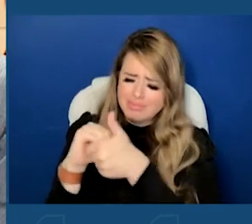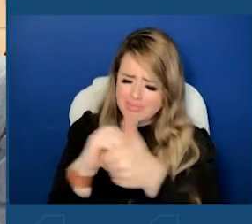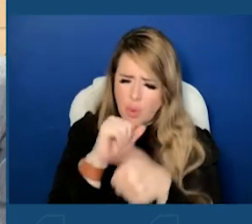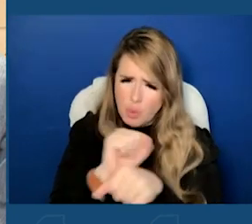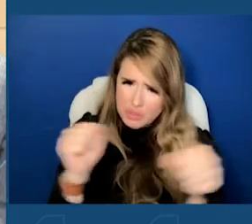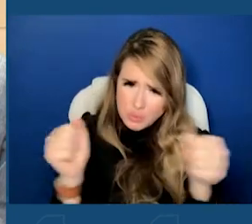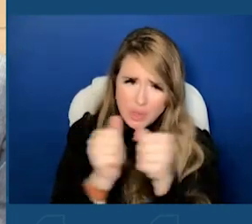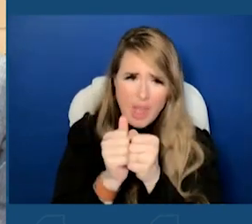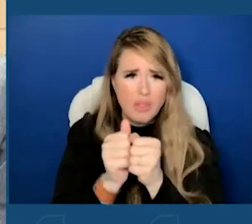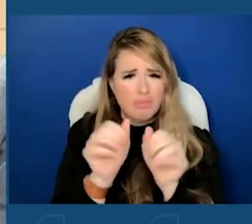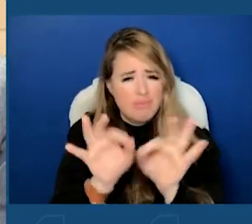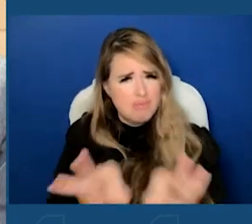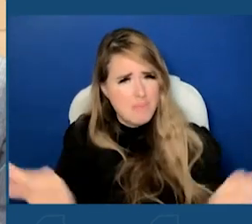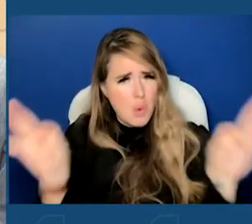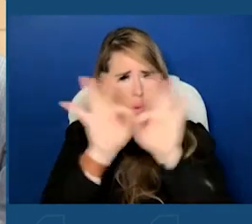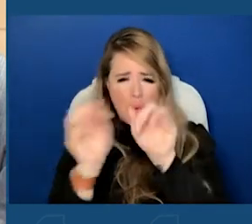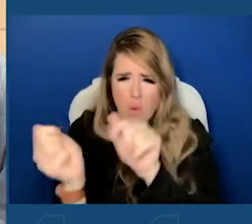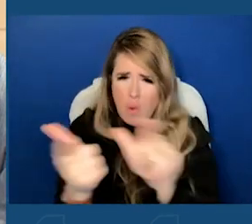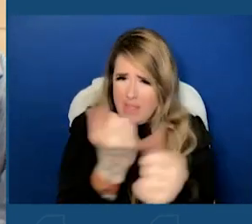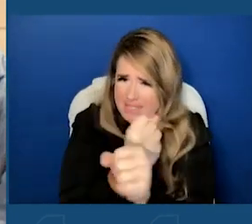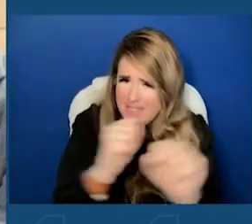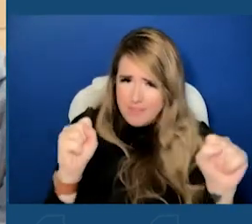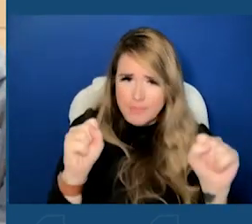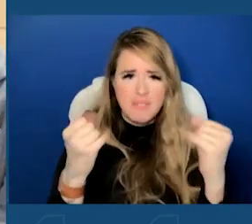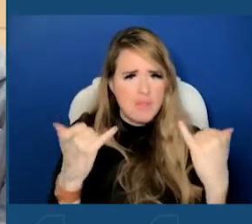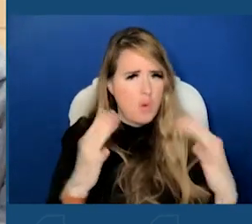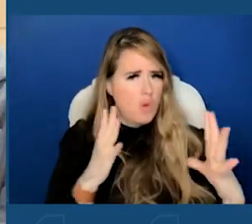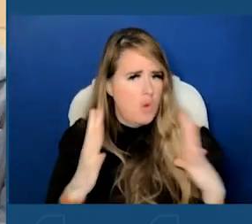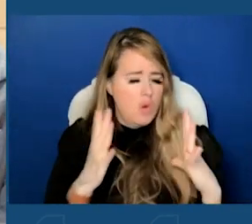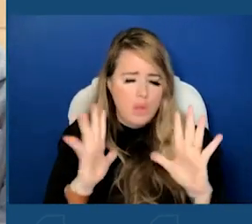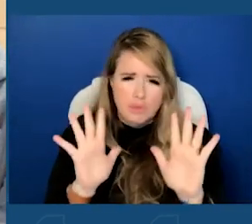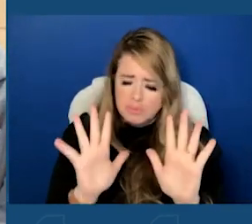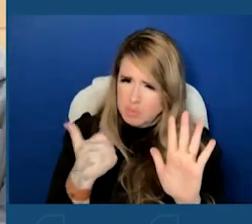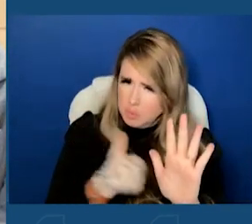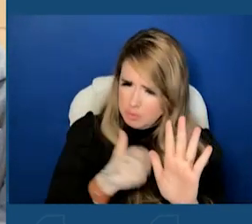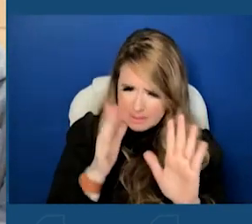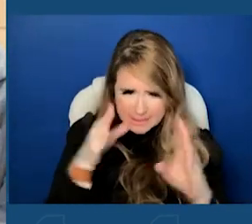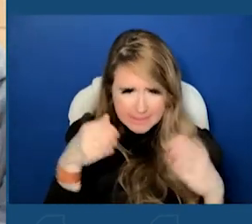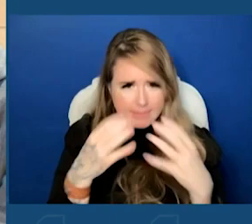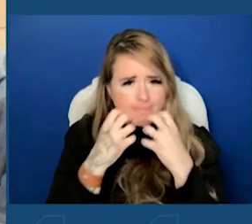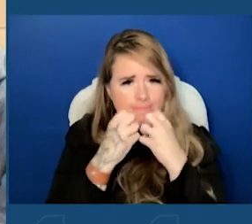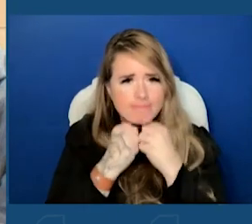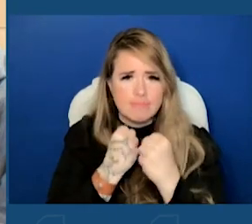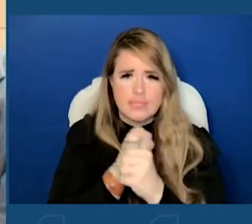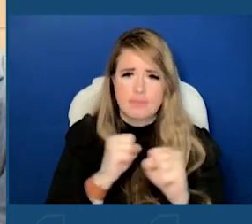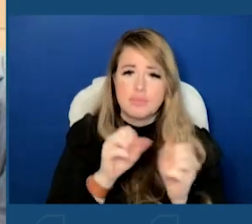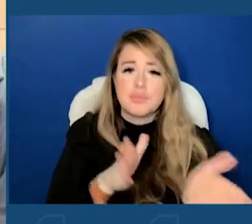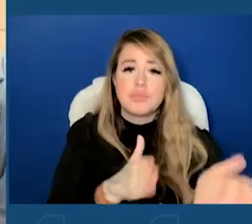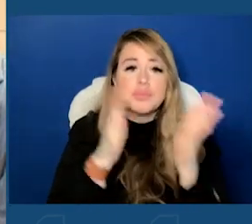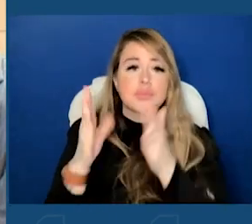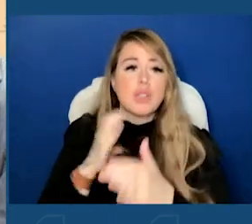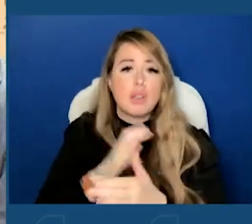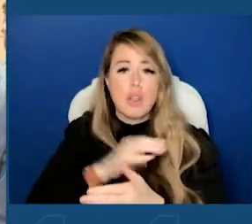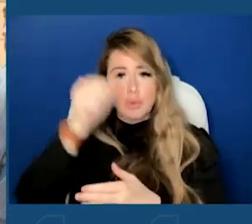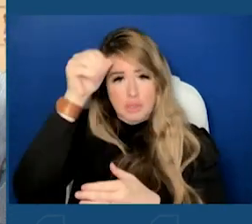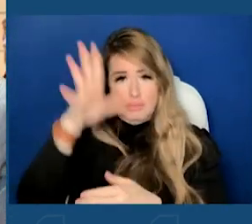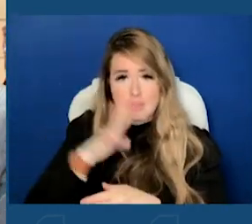safe during this holiday season. I'm going to turn it over to Congressman Meeks to give us the federal perspective.